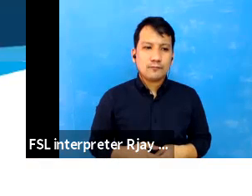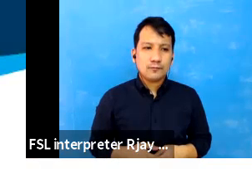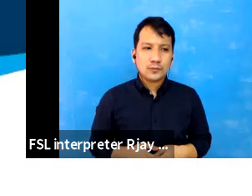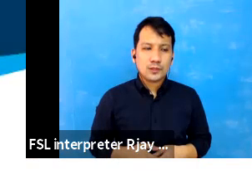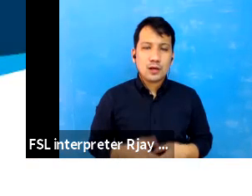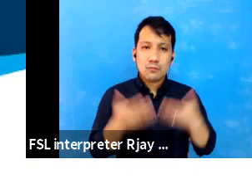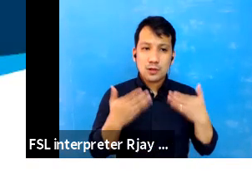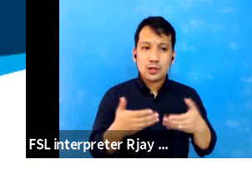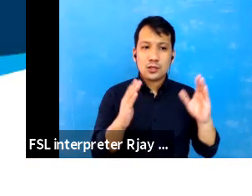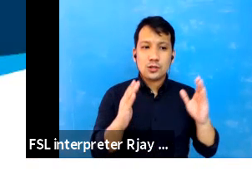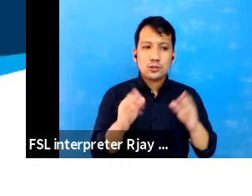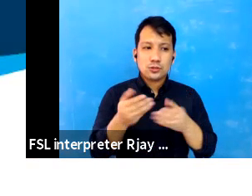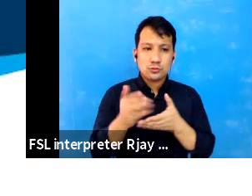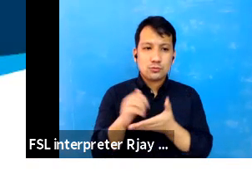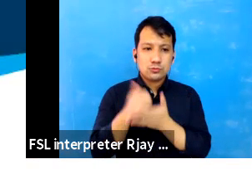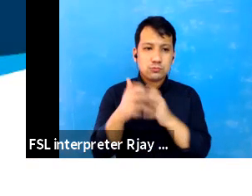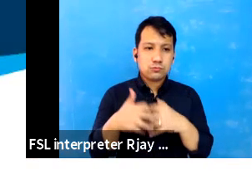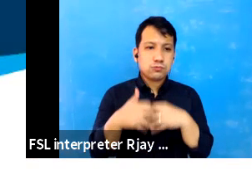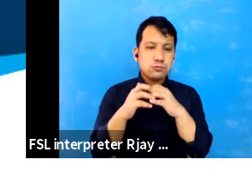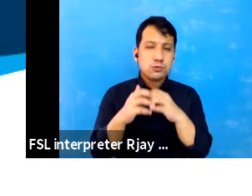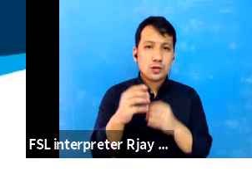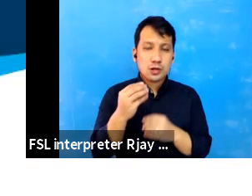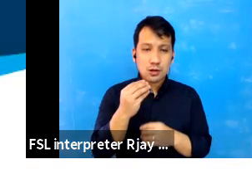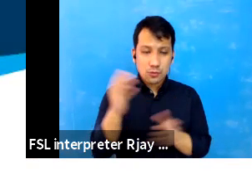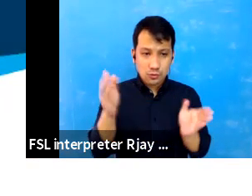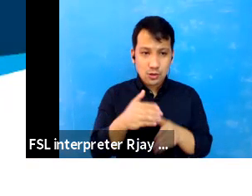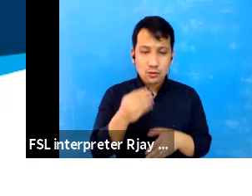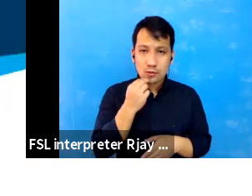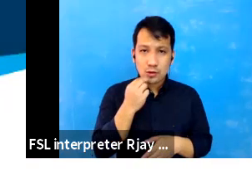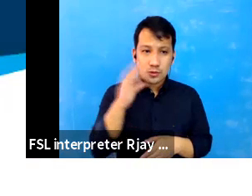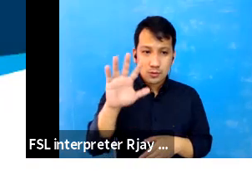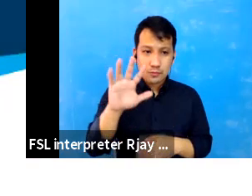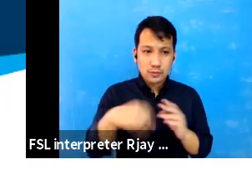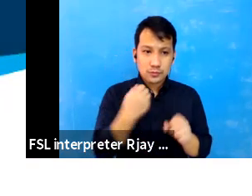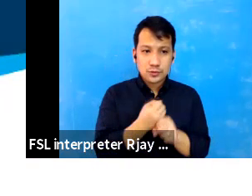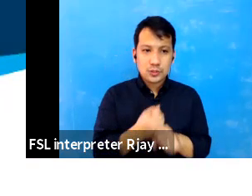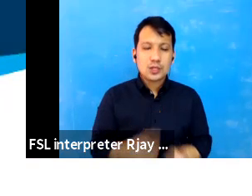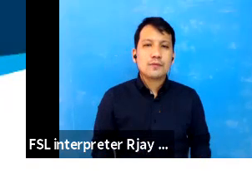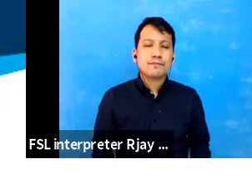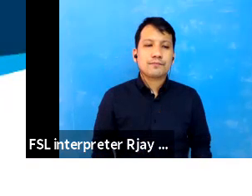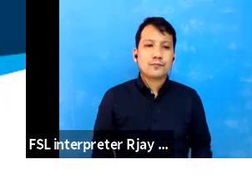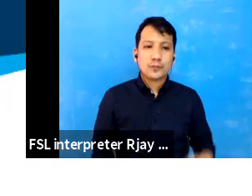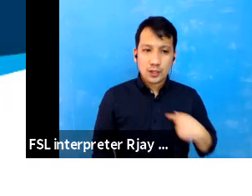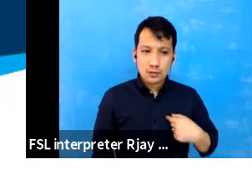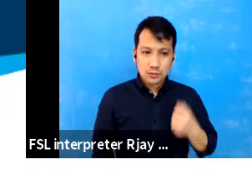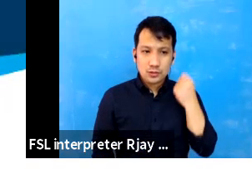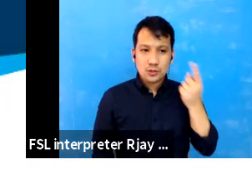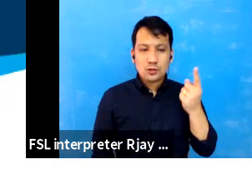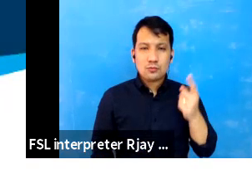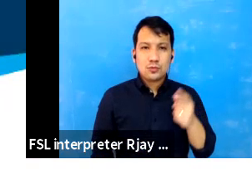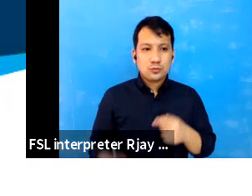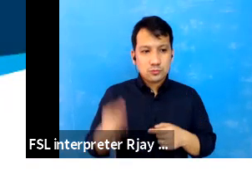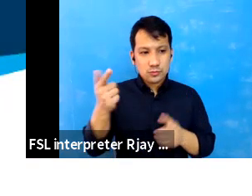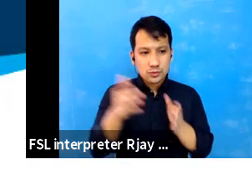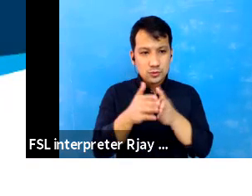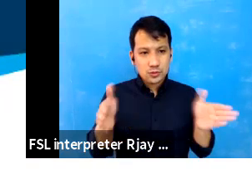Allow me to present the status of malnutrition in the past 5 years. I understand the green line